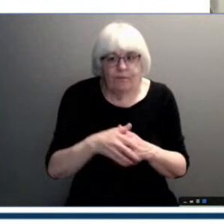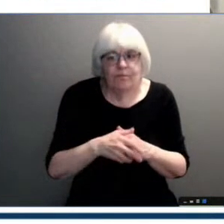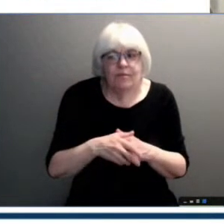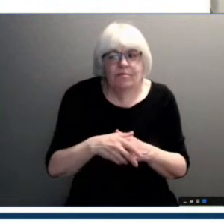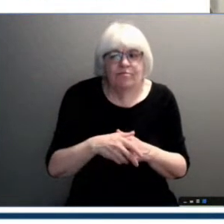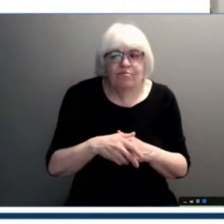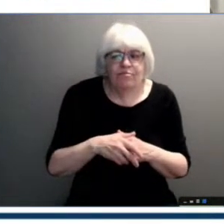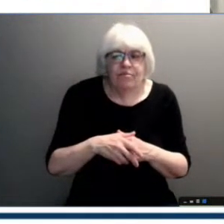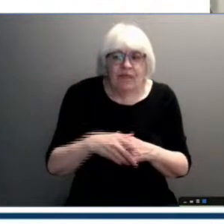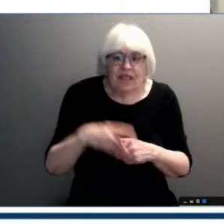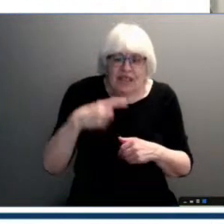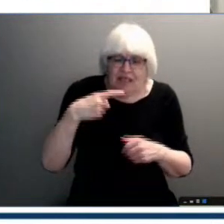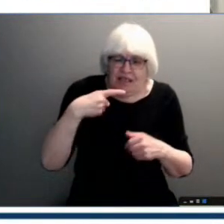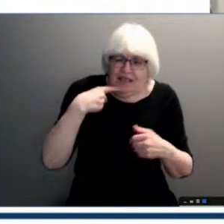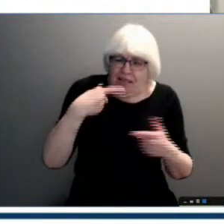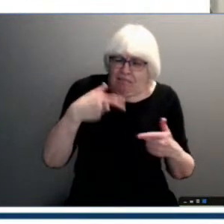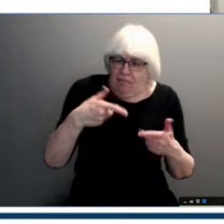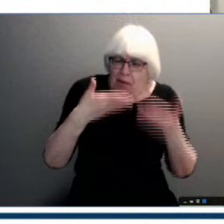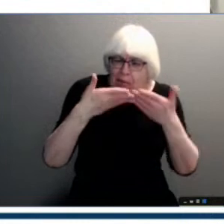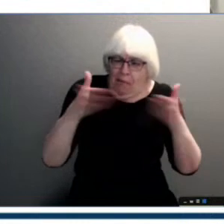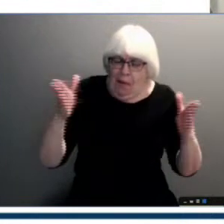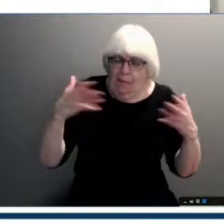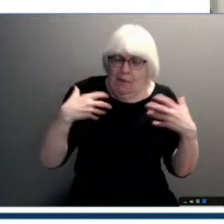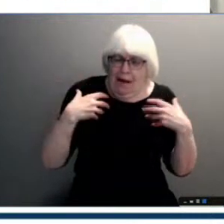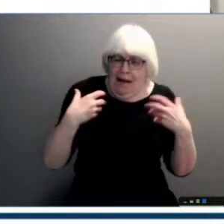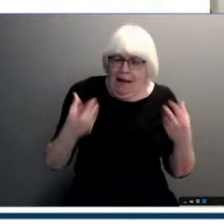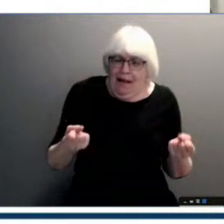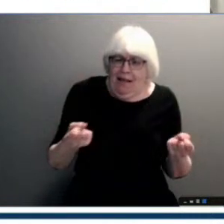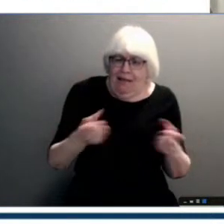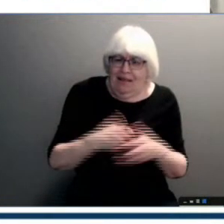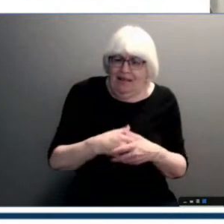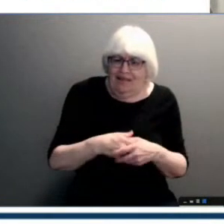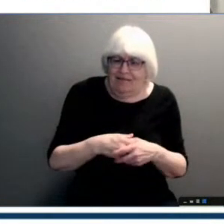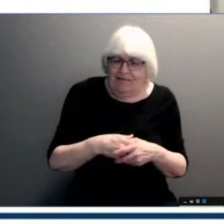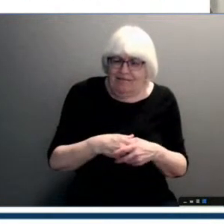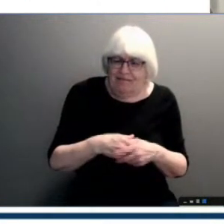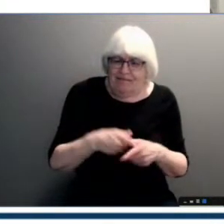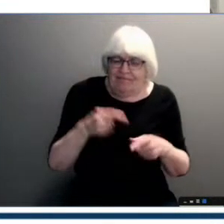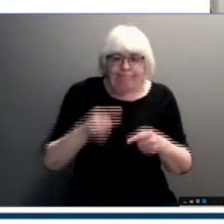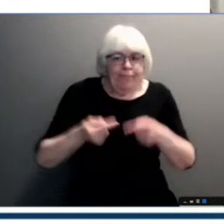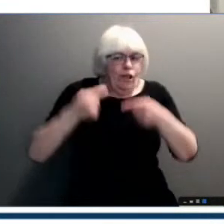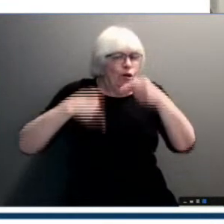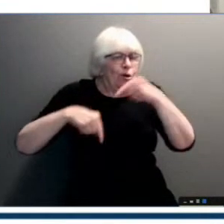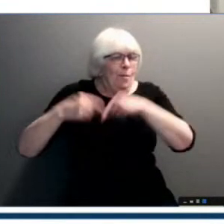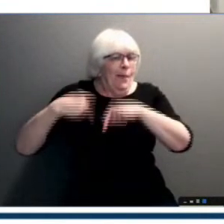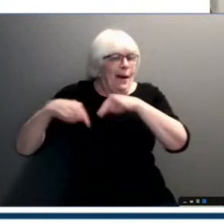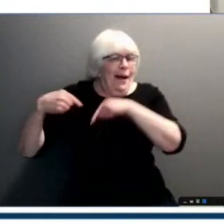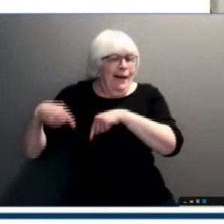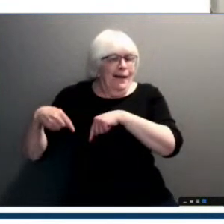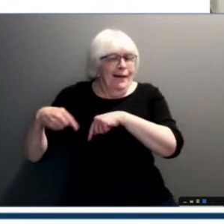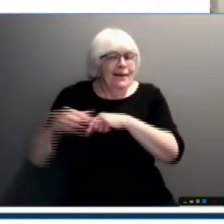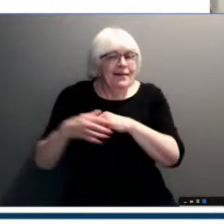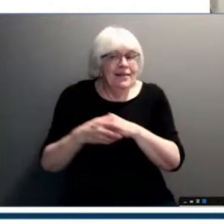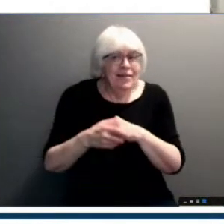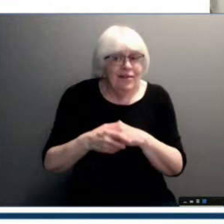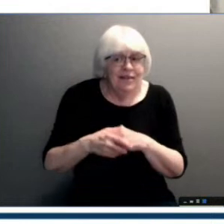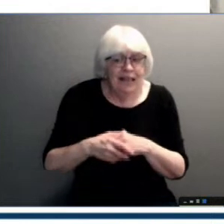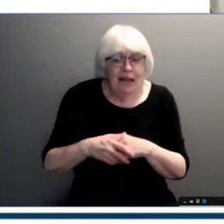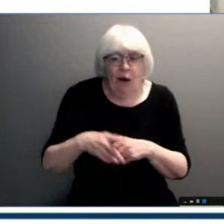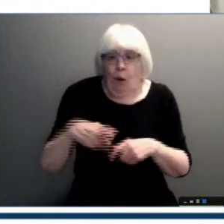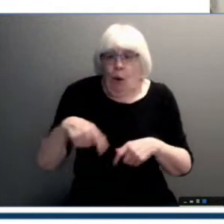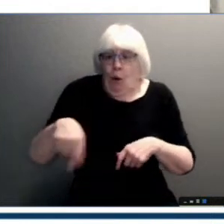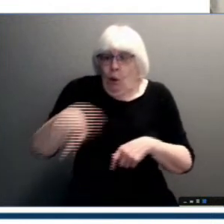managing cases of COVID, how will they keep an eye on those who may develop serious COVID symptoms. So if someone is